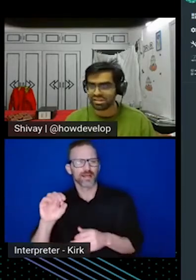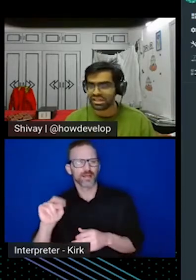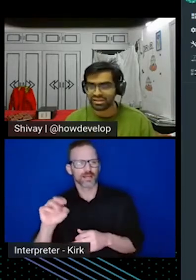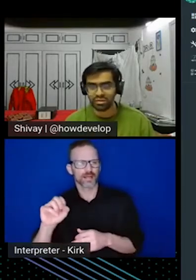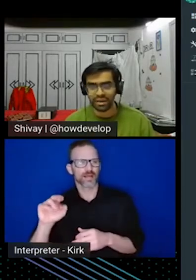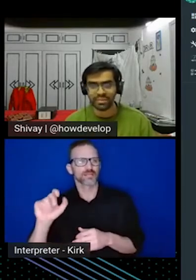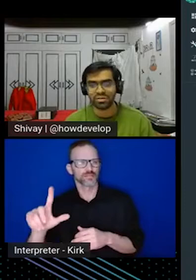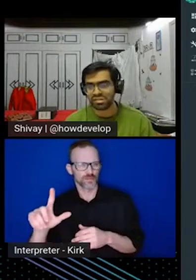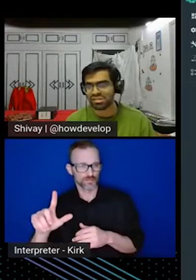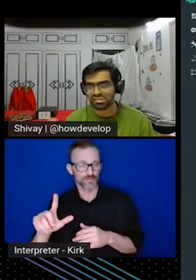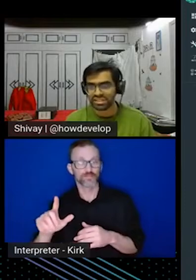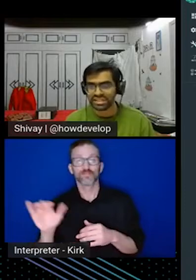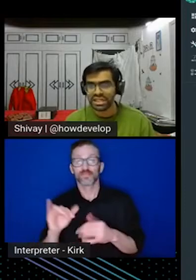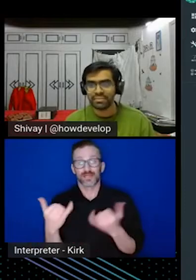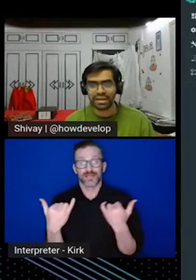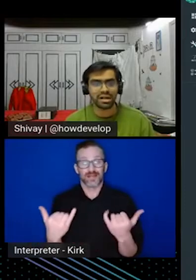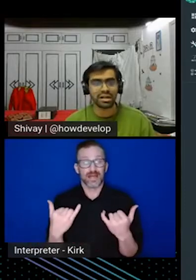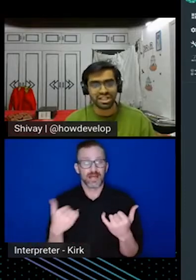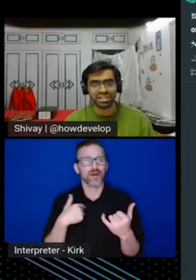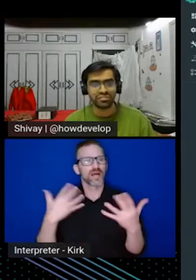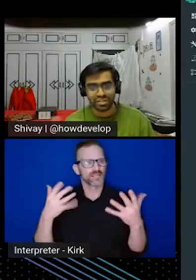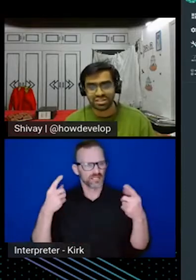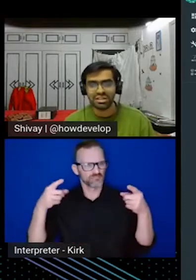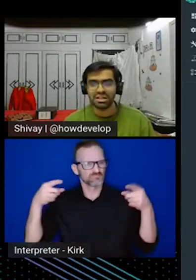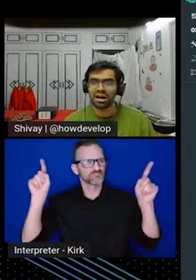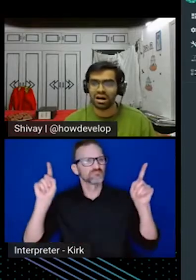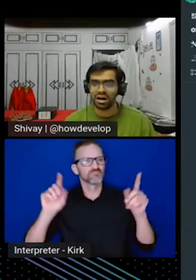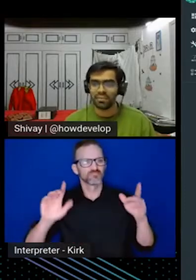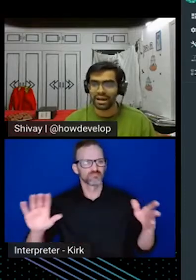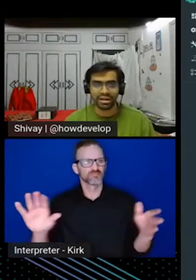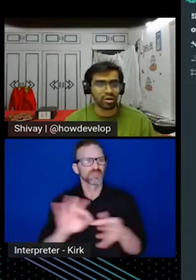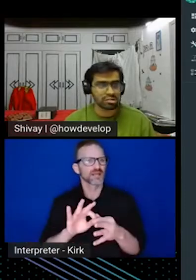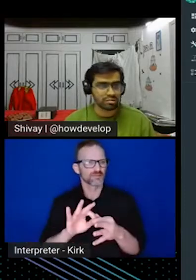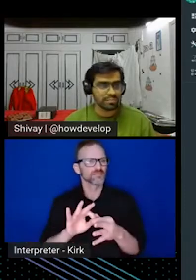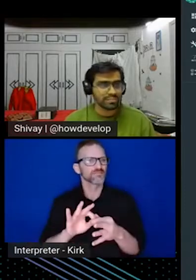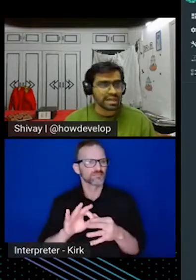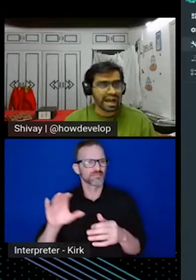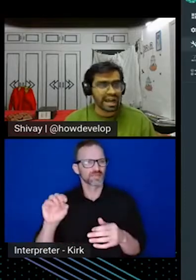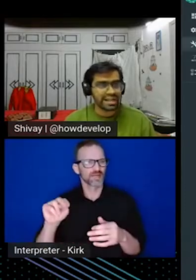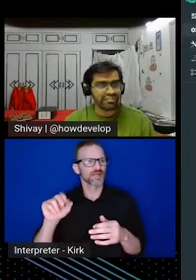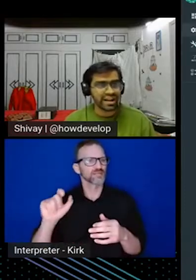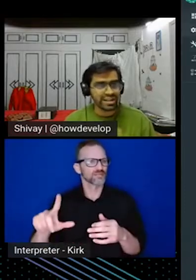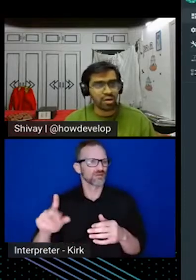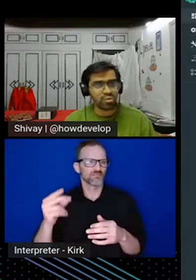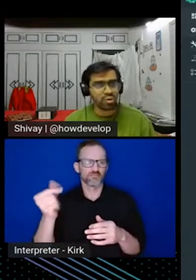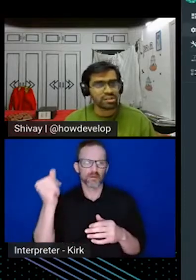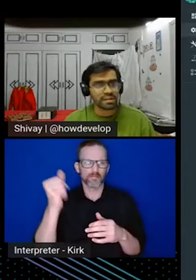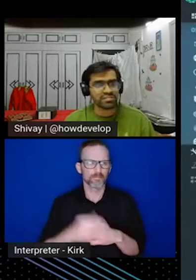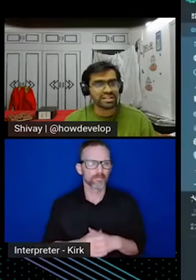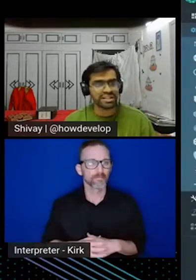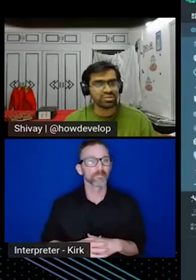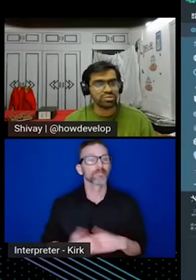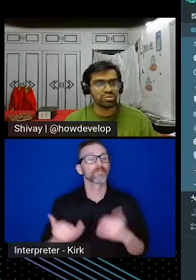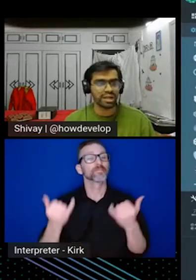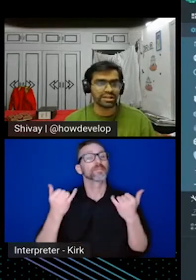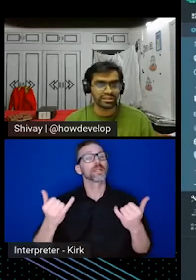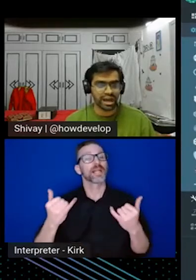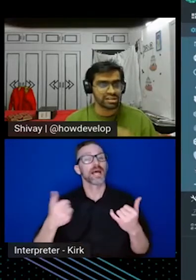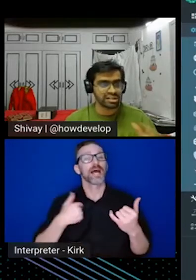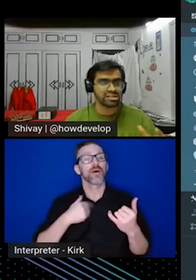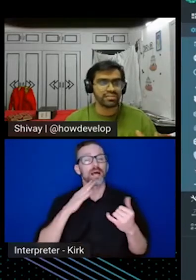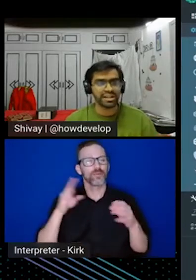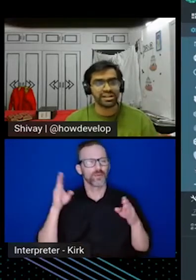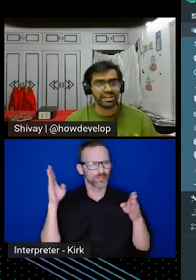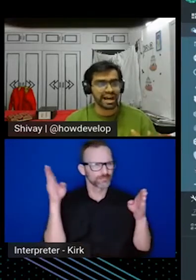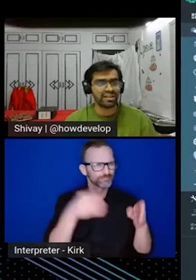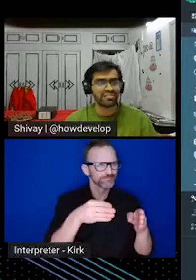as you can see, I'm able to successfully make a connection with my console. And if I now go specifically to as